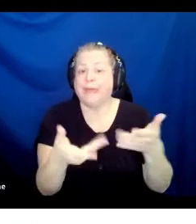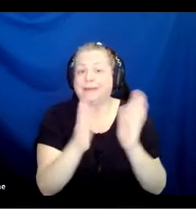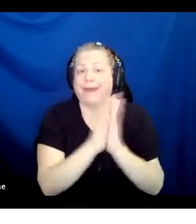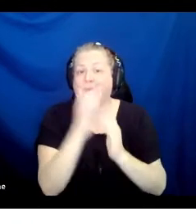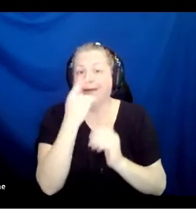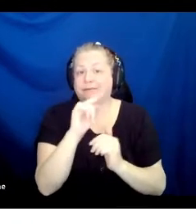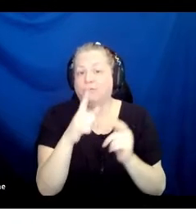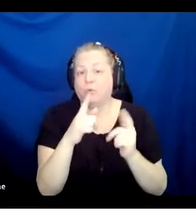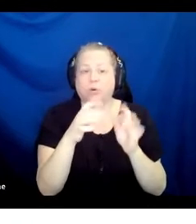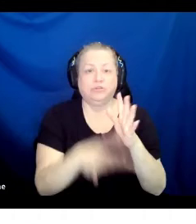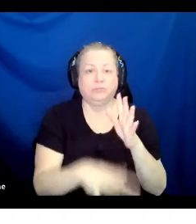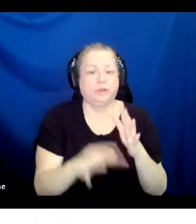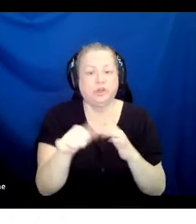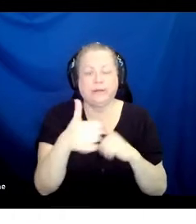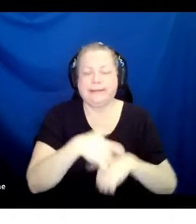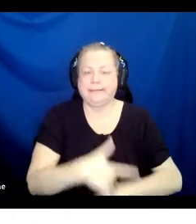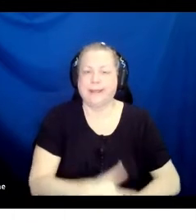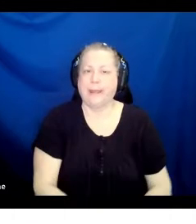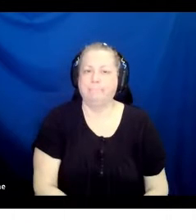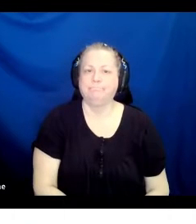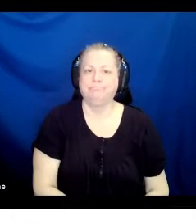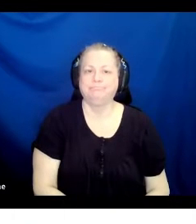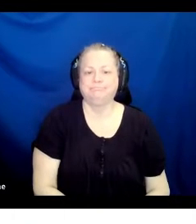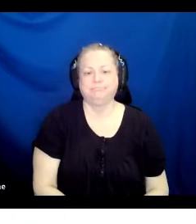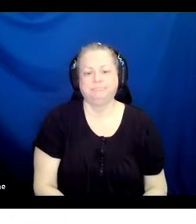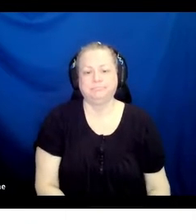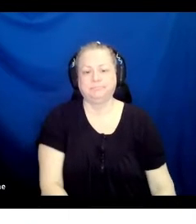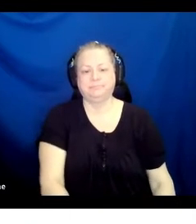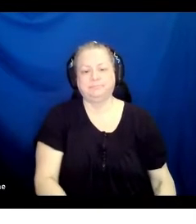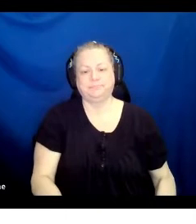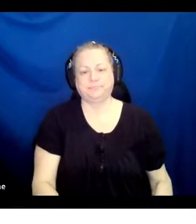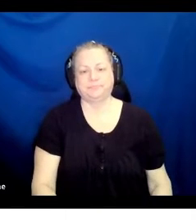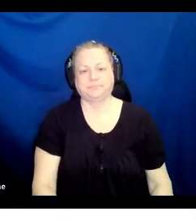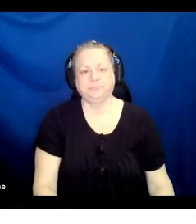translator at any time. Next slide.